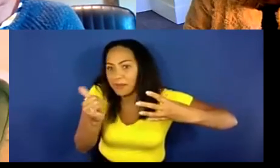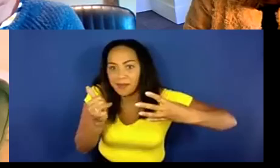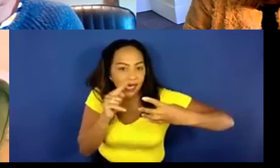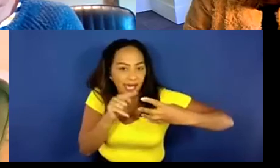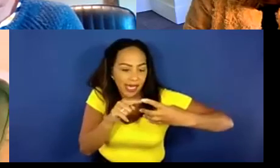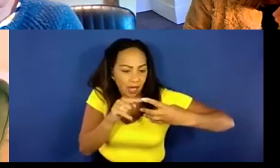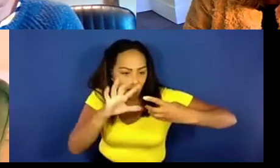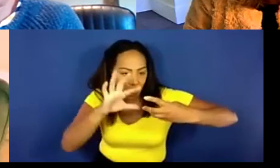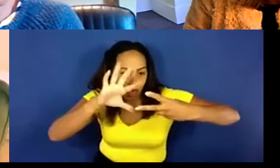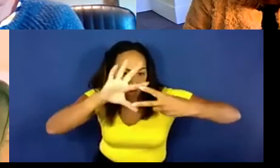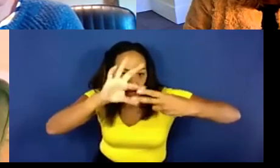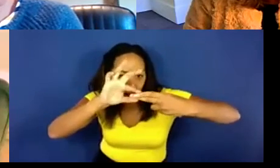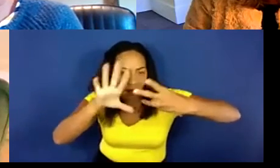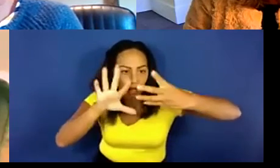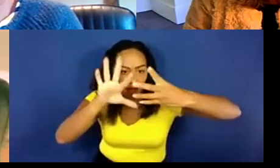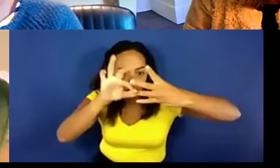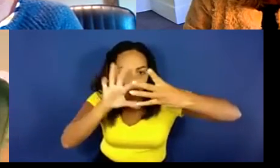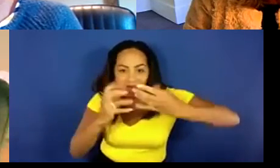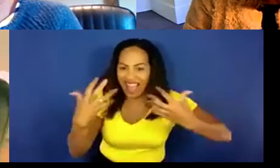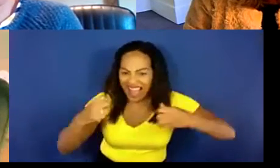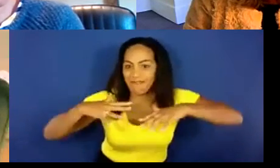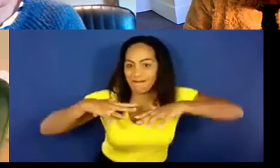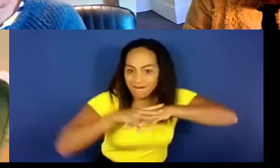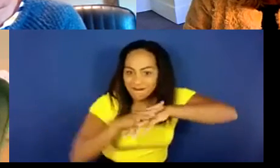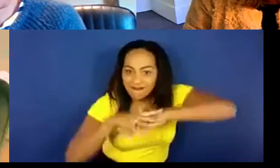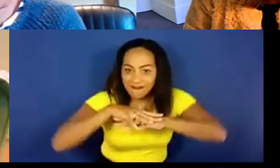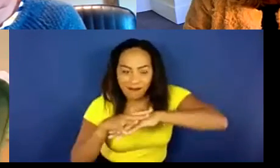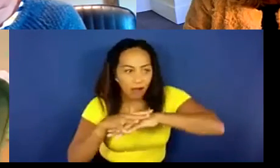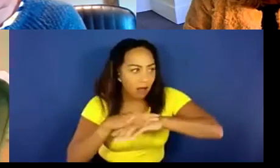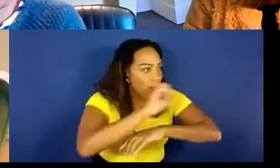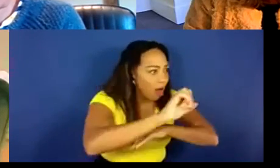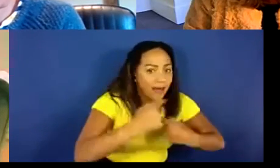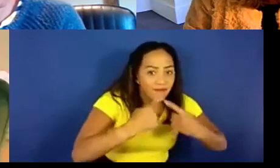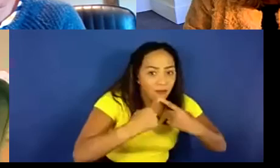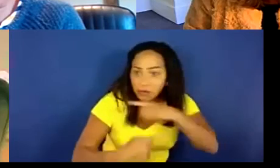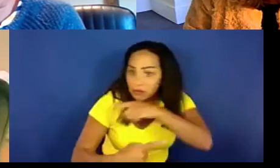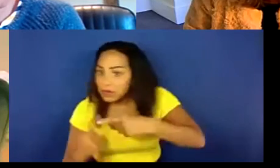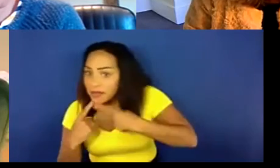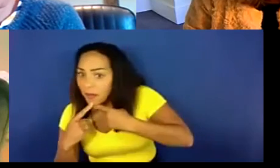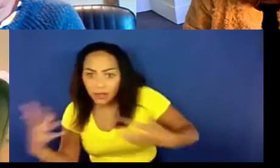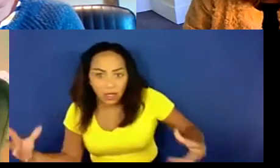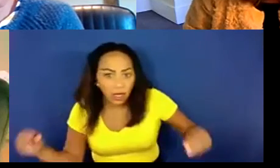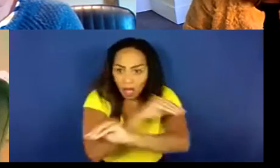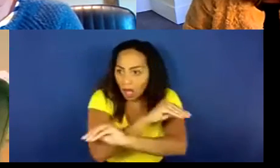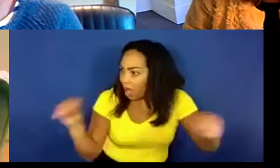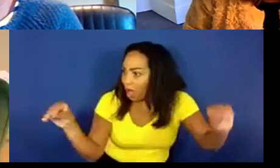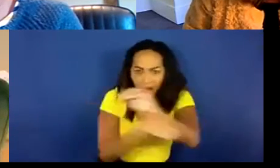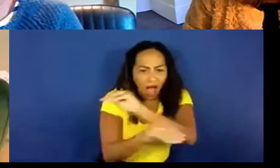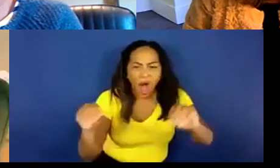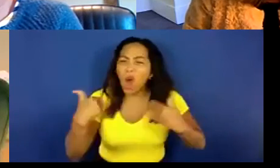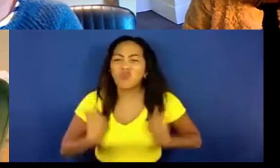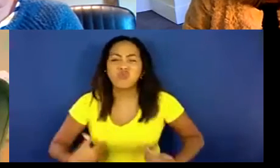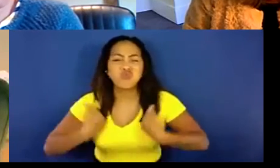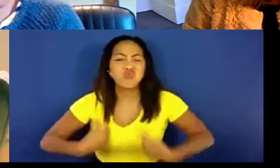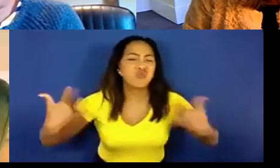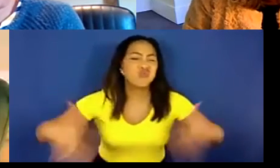within it. And to have the cross-fertilization from each of us was so rich, and it led to